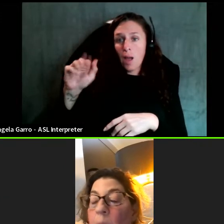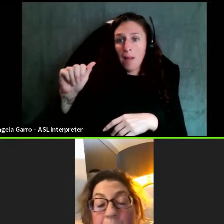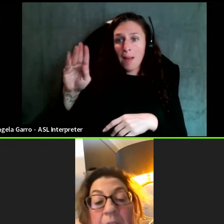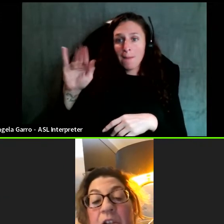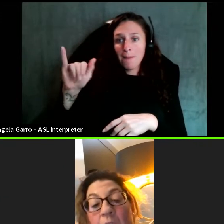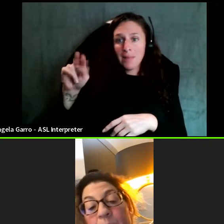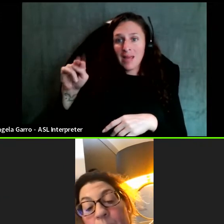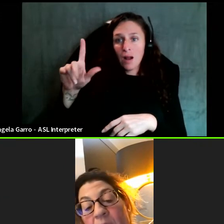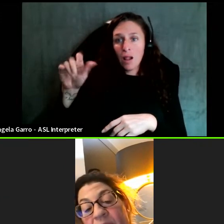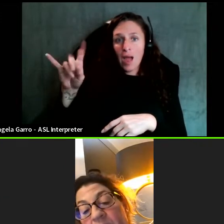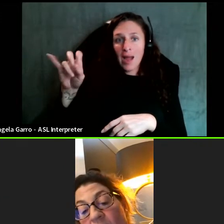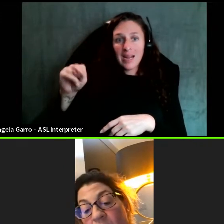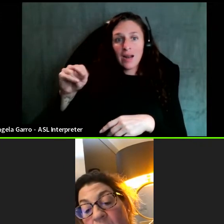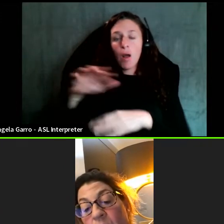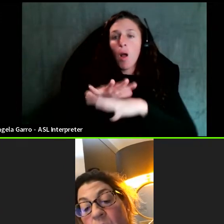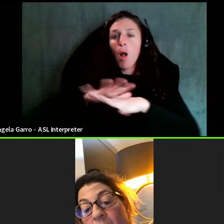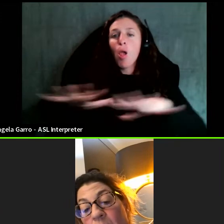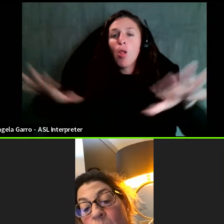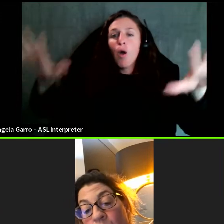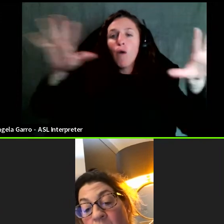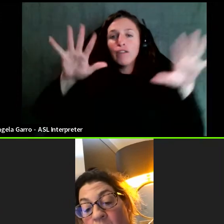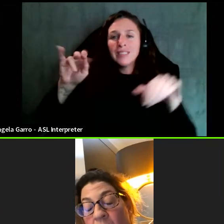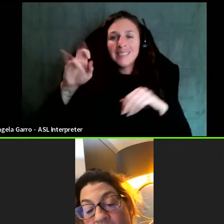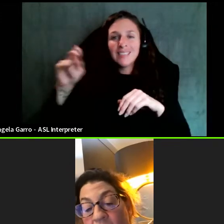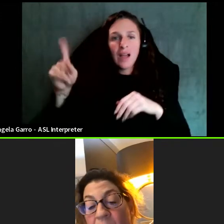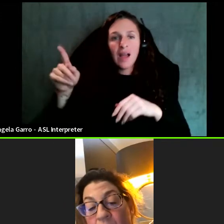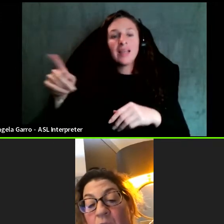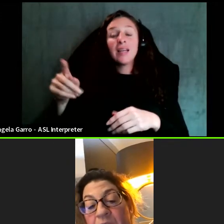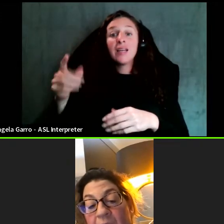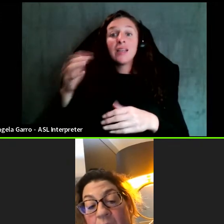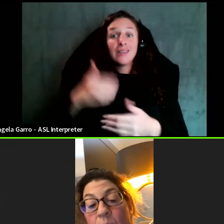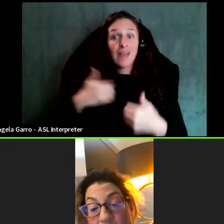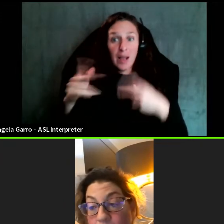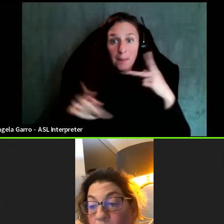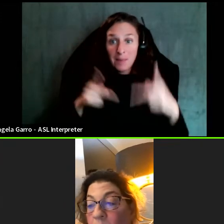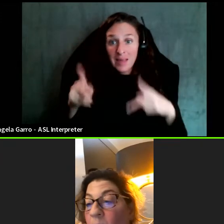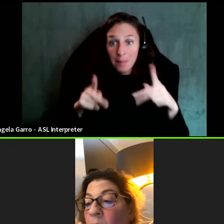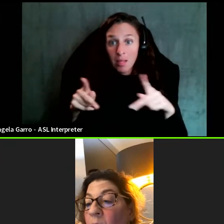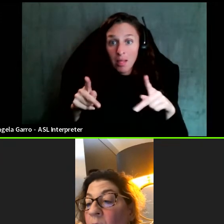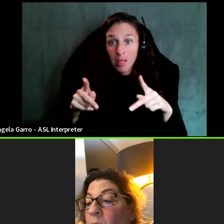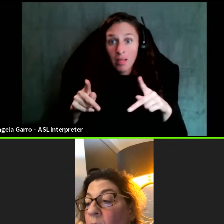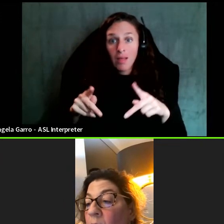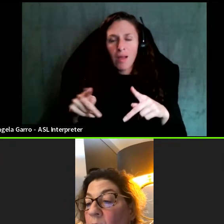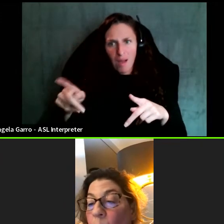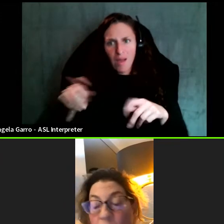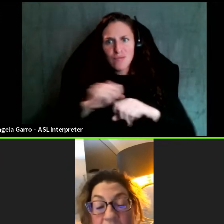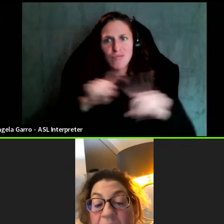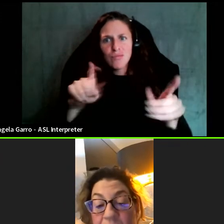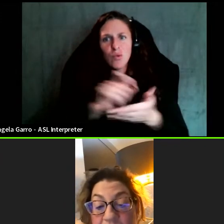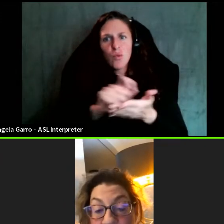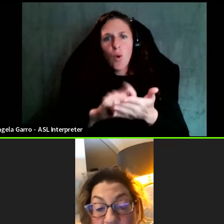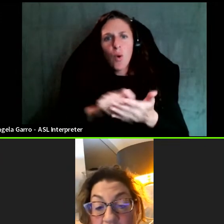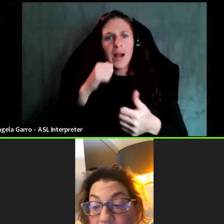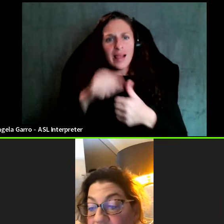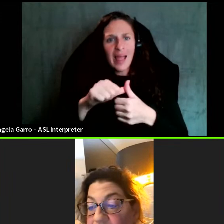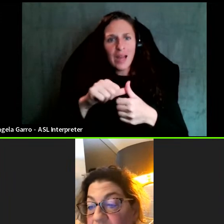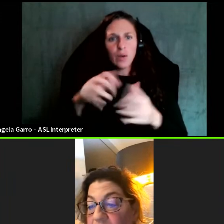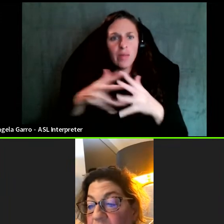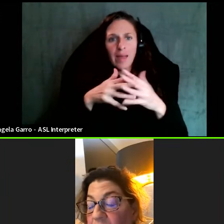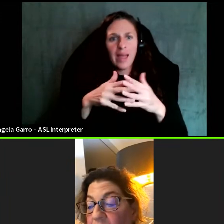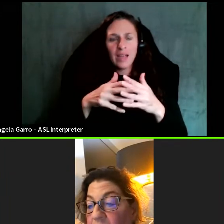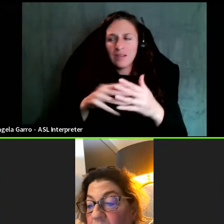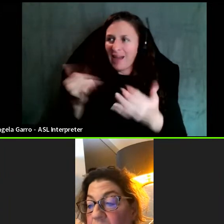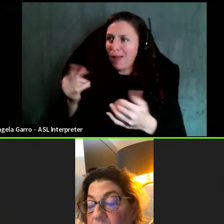TikTok because young people have discovered he wrote a letter to America and now they're all siding with him. More relevant to this